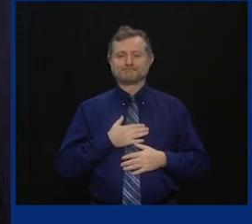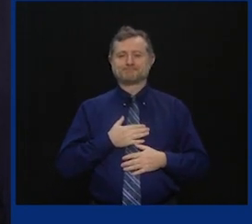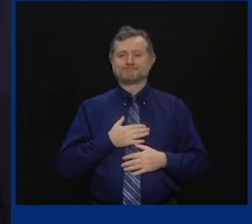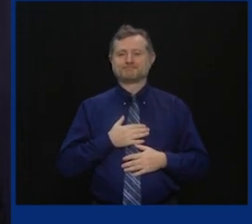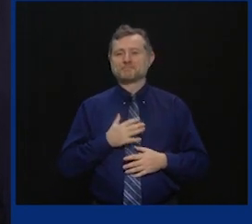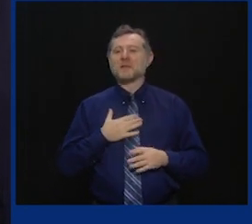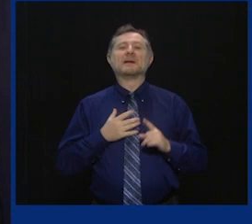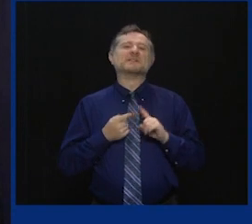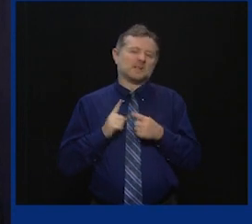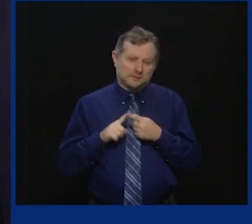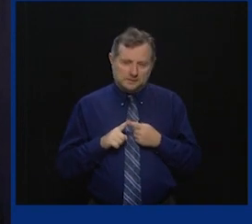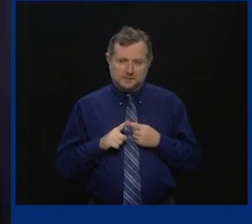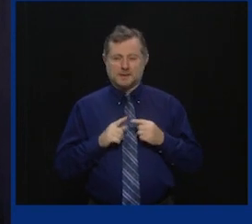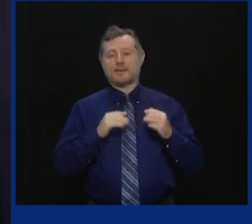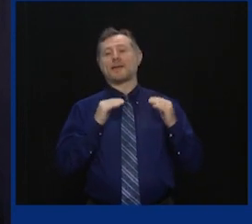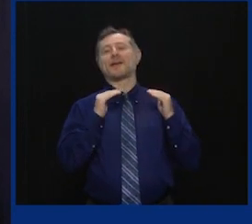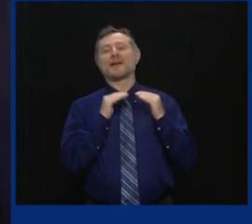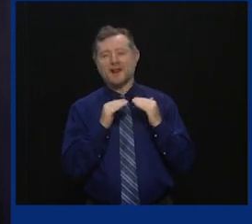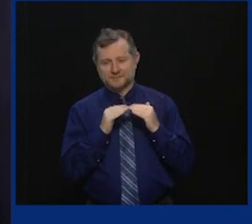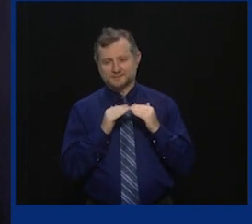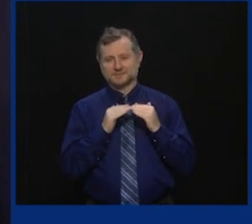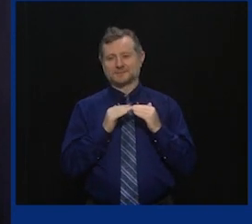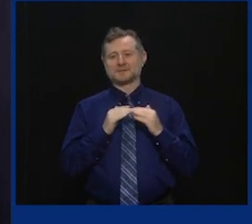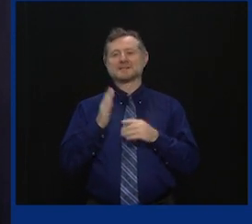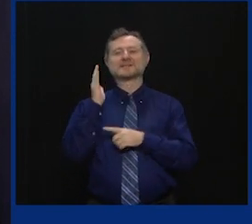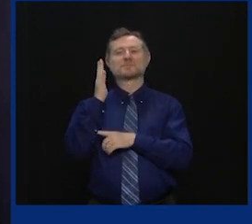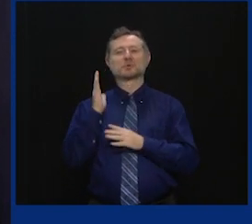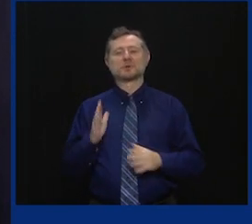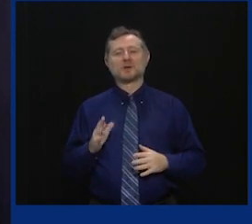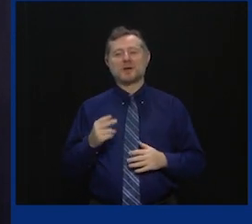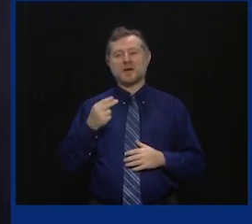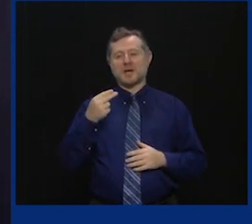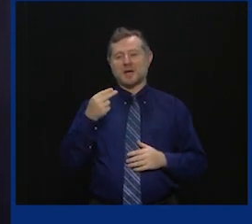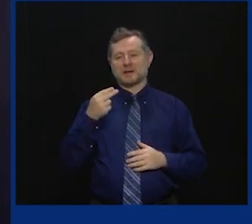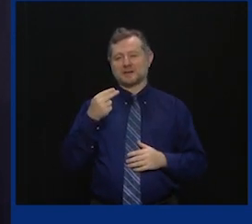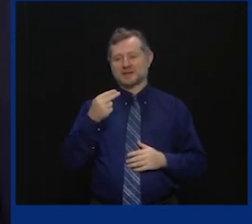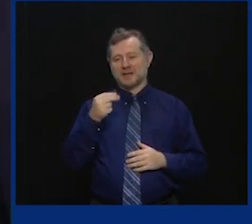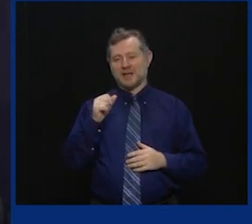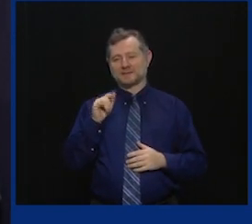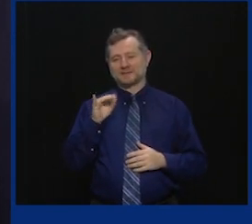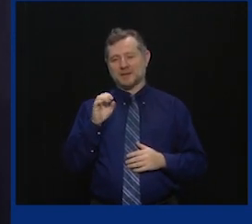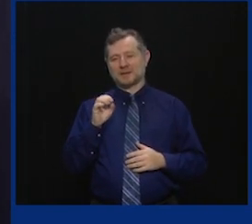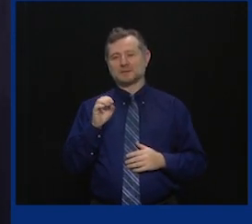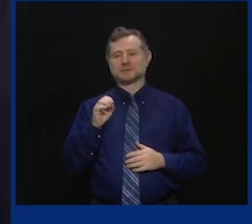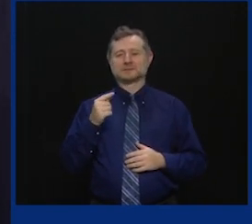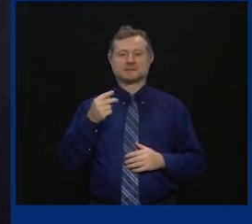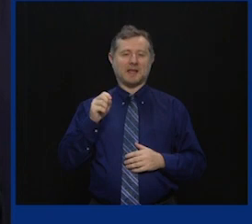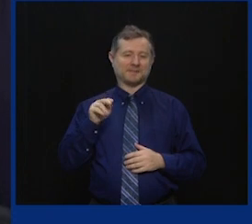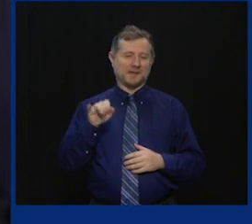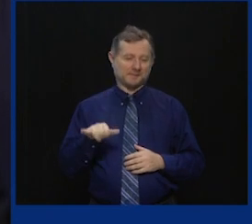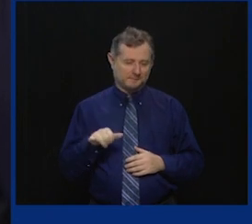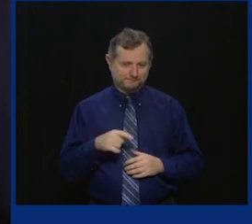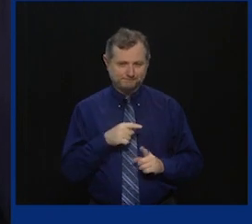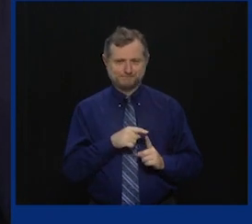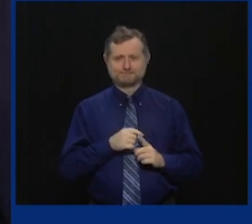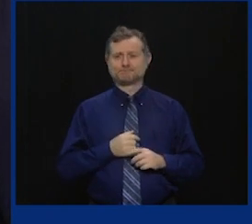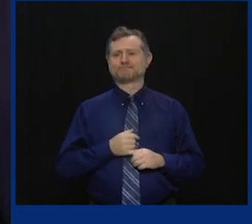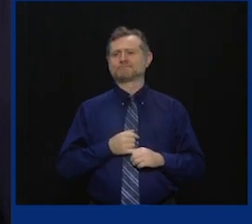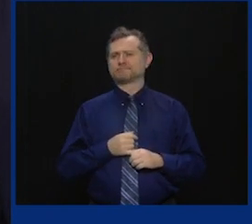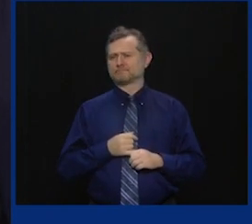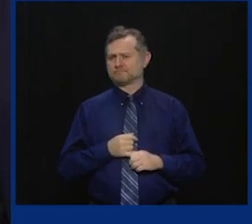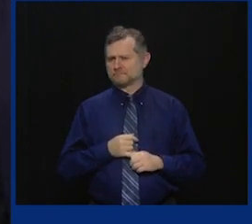friend and colleague, Speaker Hasty, and I was asking him before he came up, I said, did you guys pass this before we